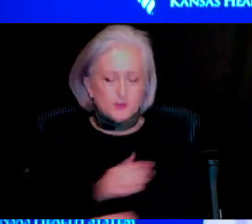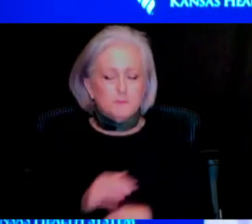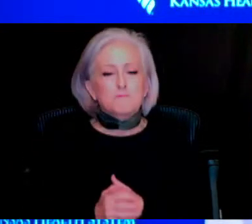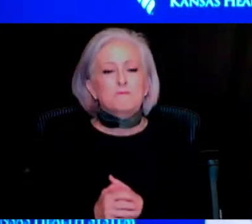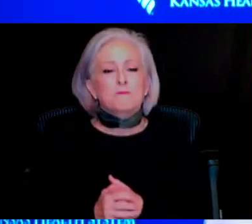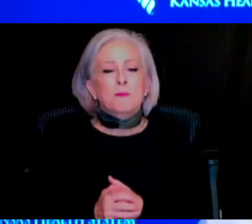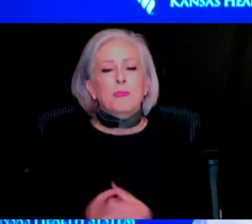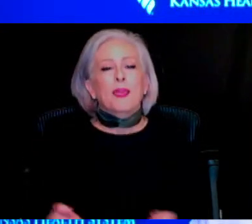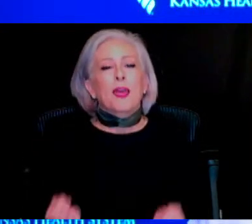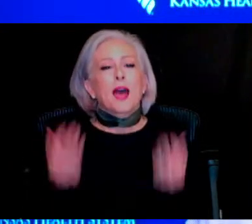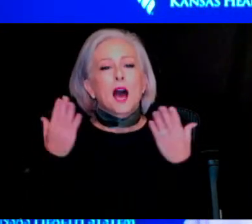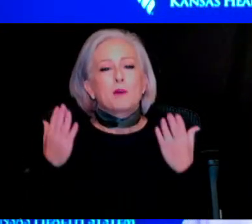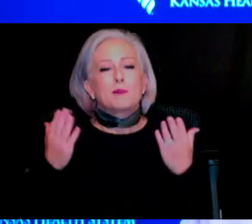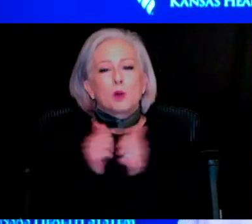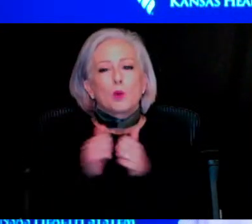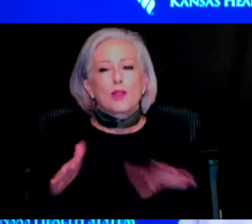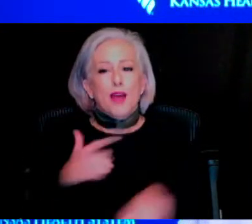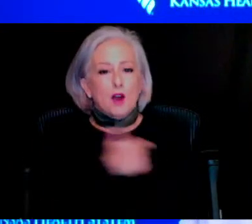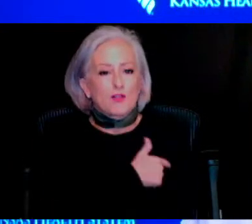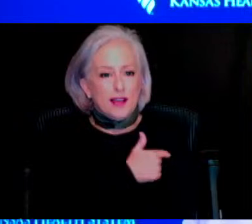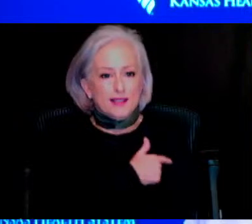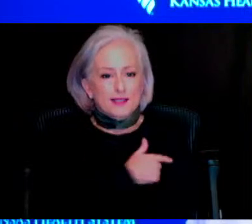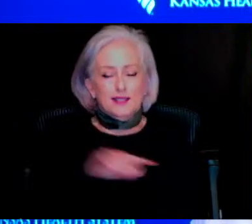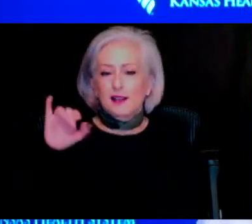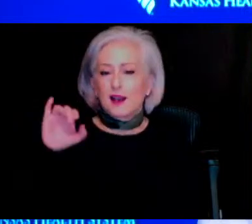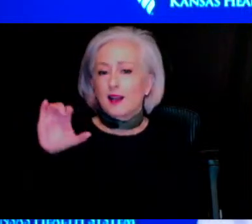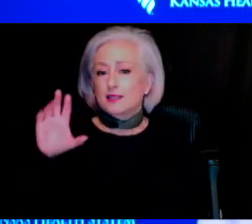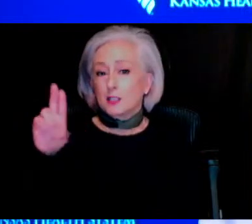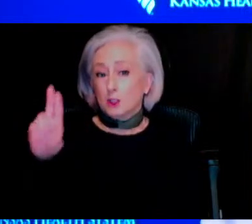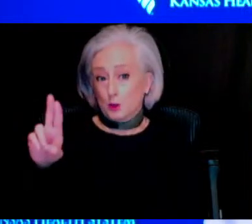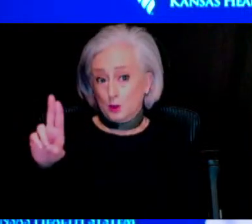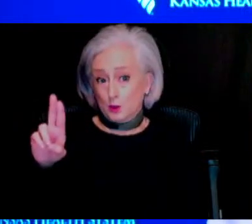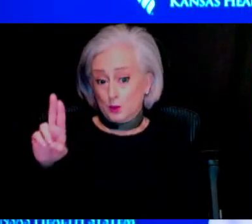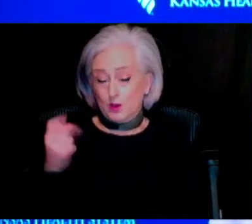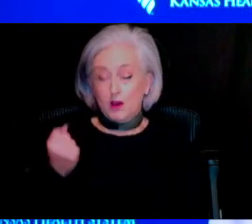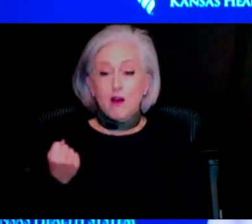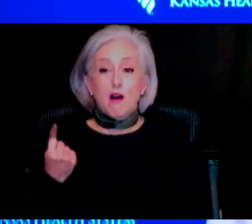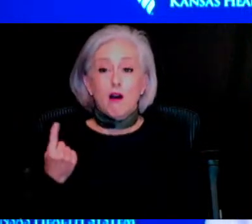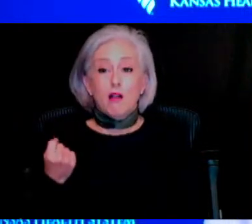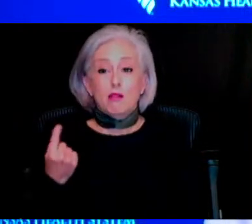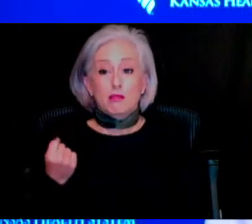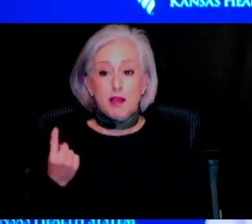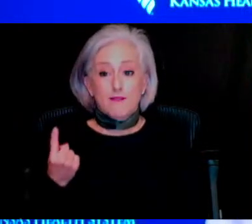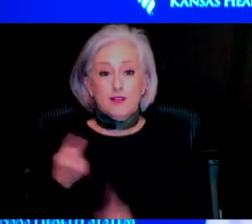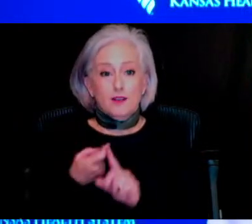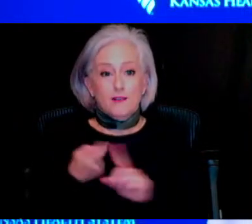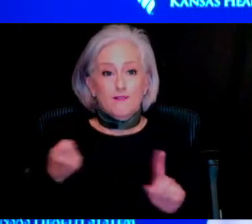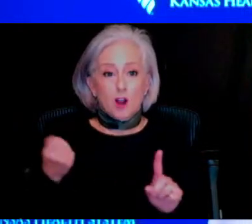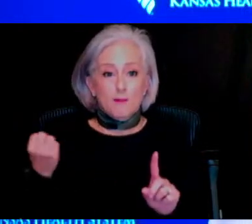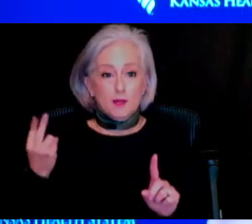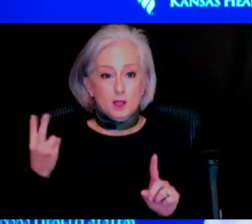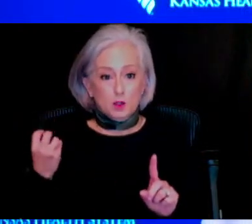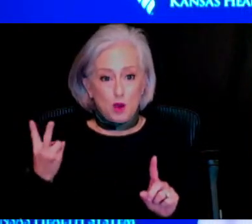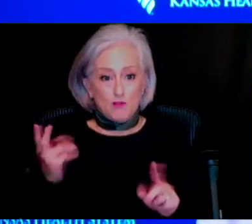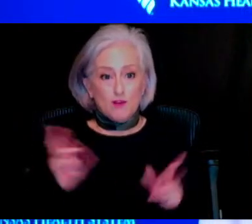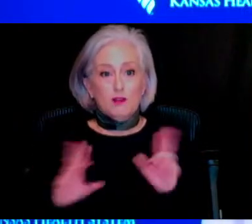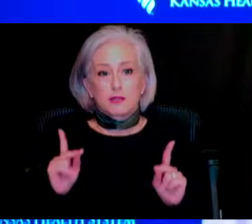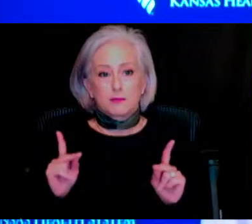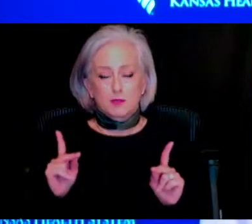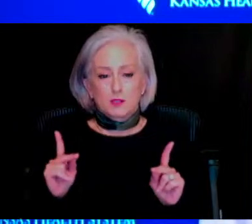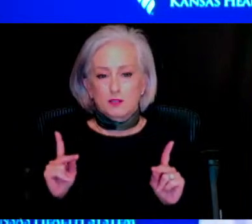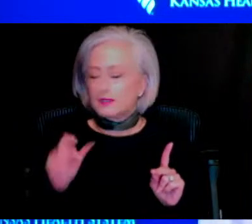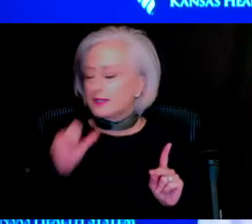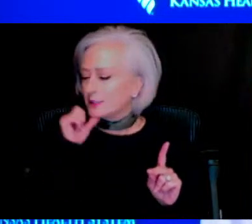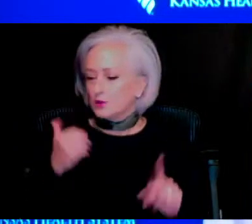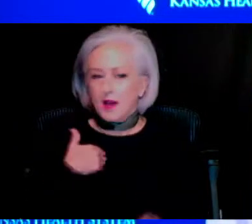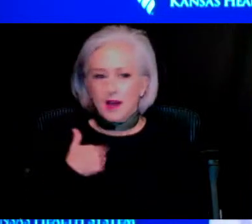are unvaccinated? In the ICU, 11 of the 12 are unvaccinated.